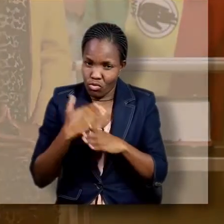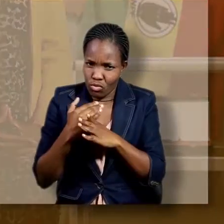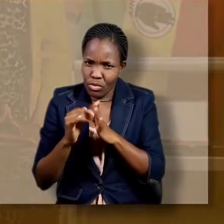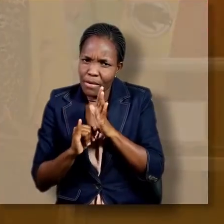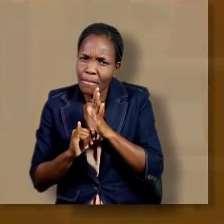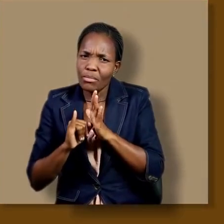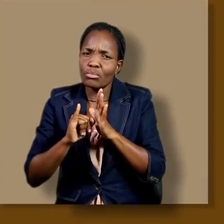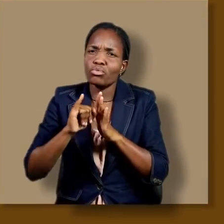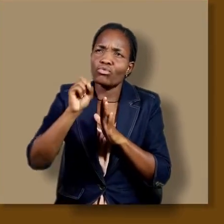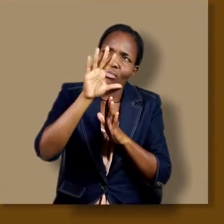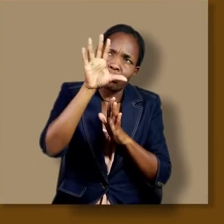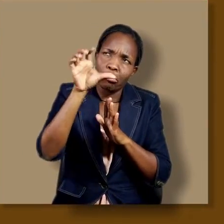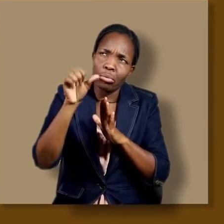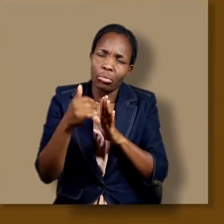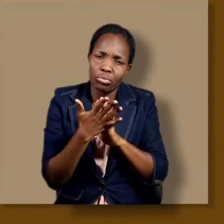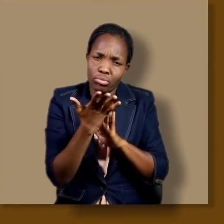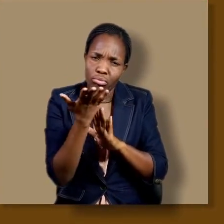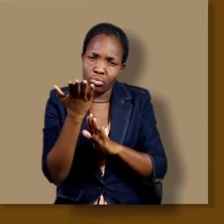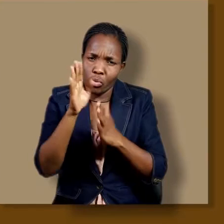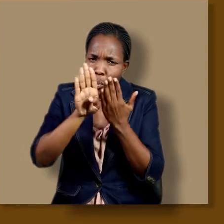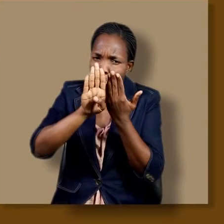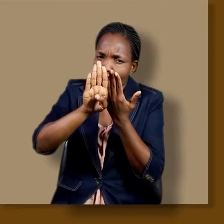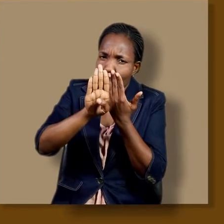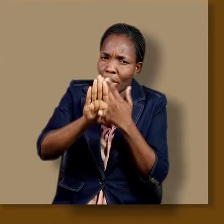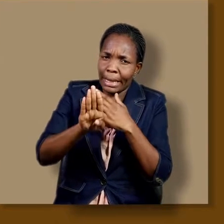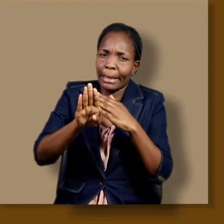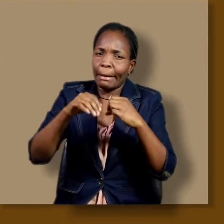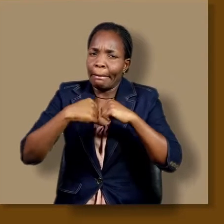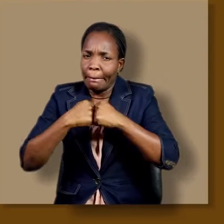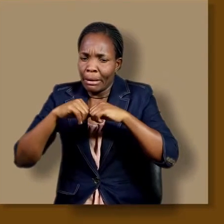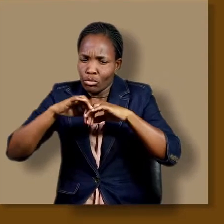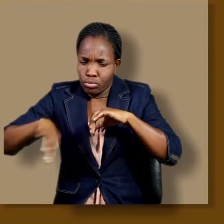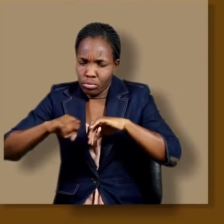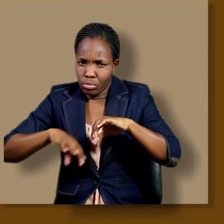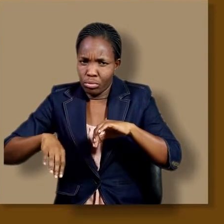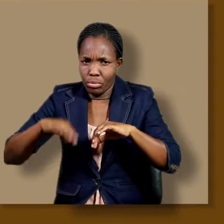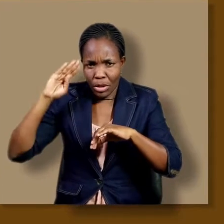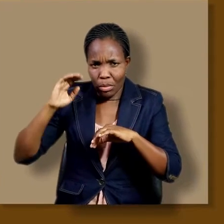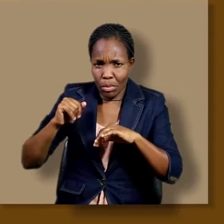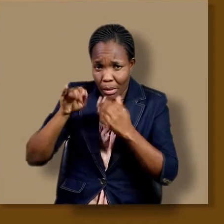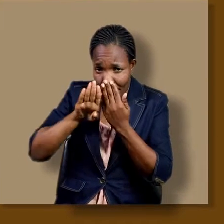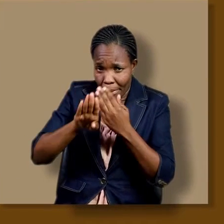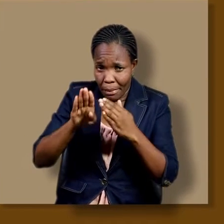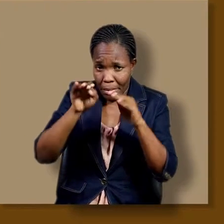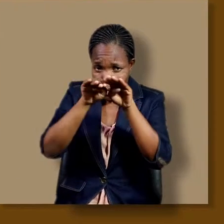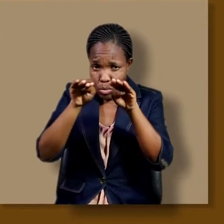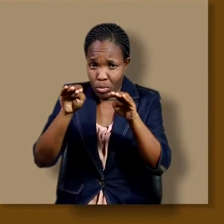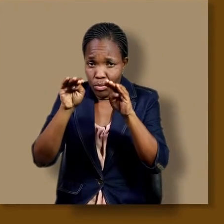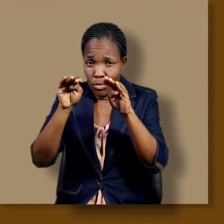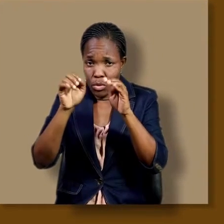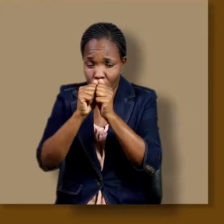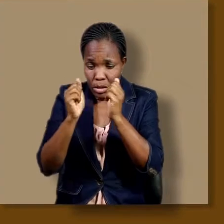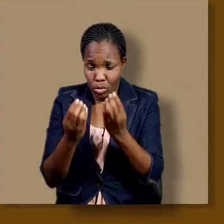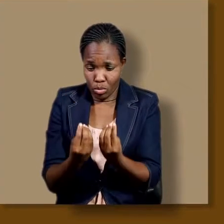improve continent-wide prevention and combating of terrorism, protection of the rights and welfare of